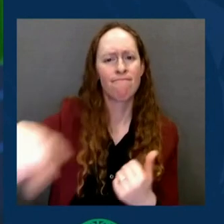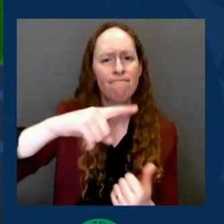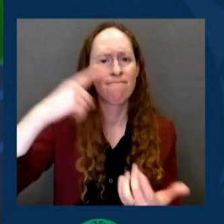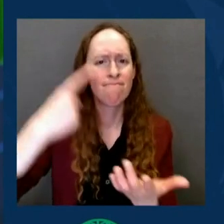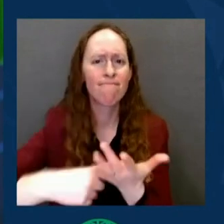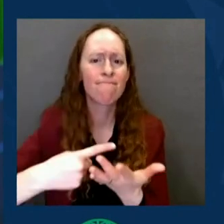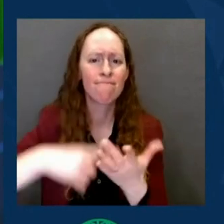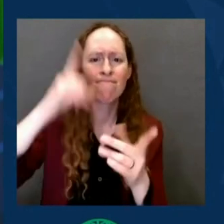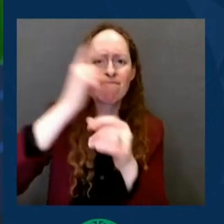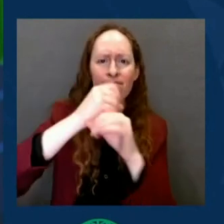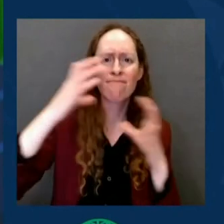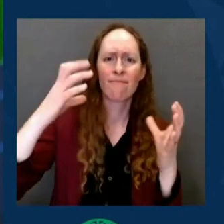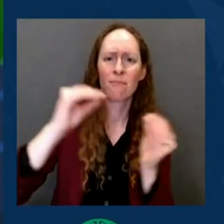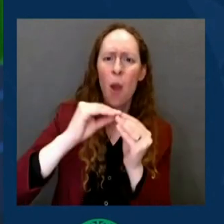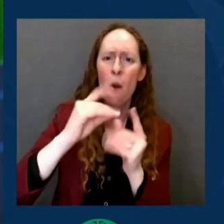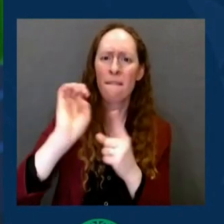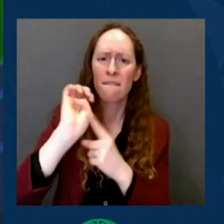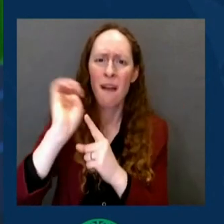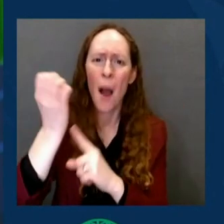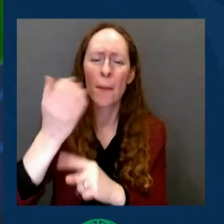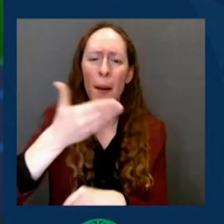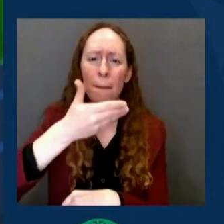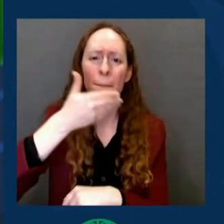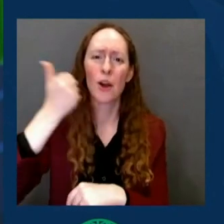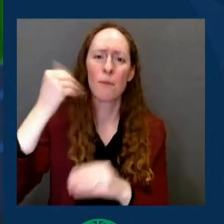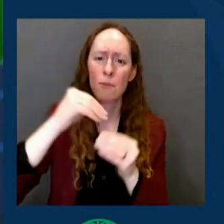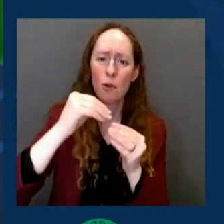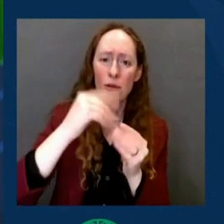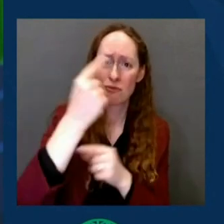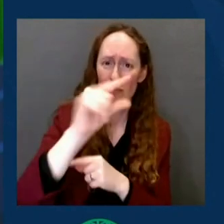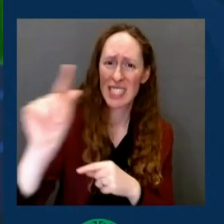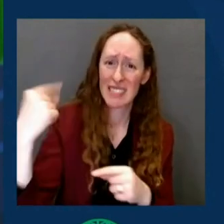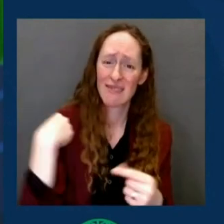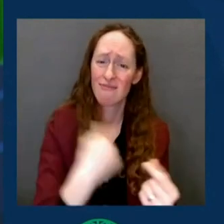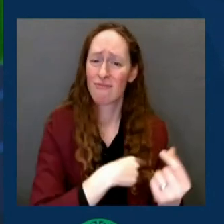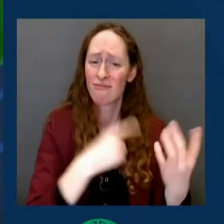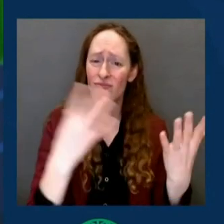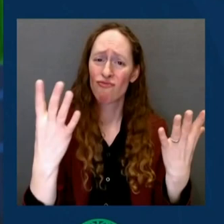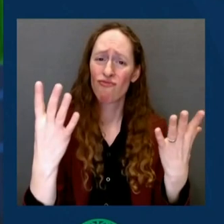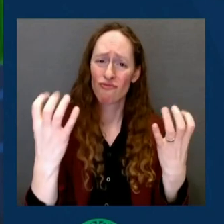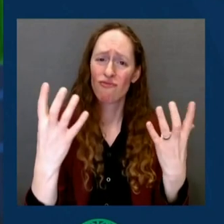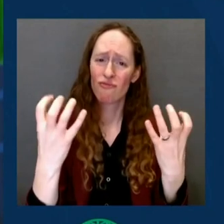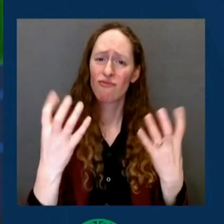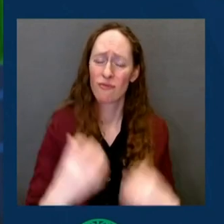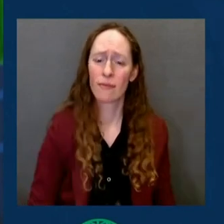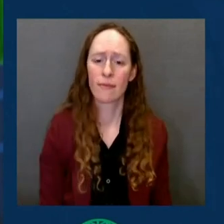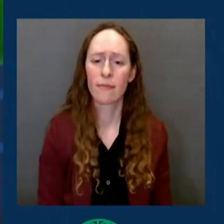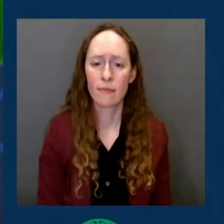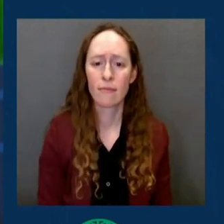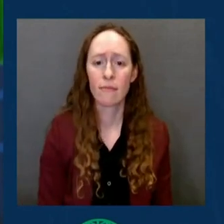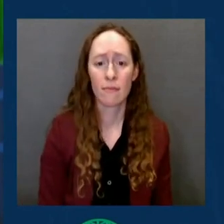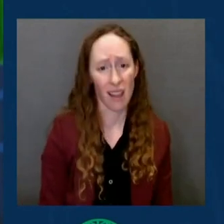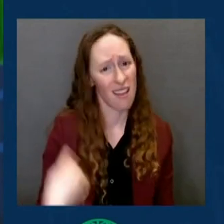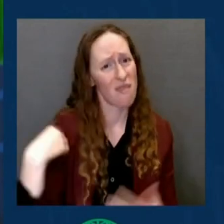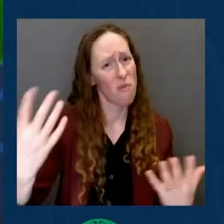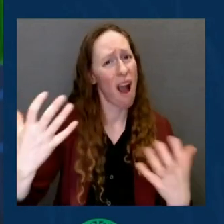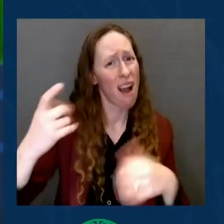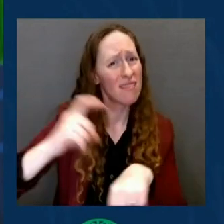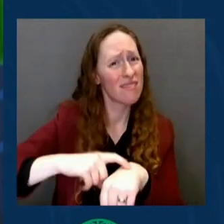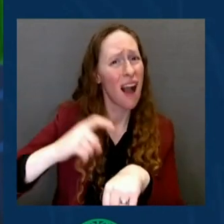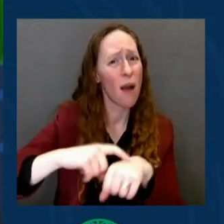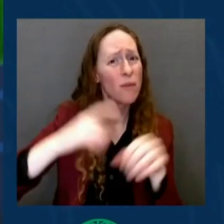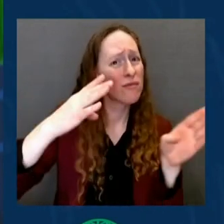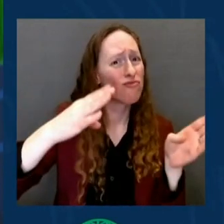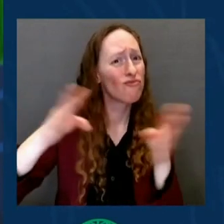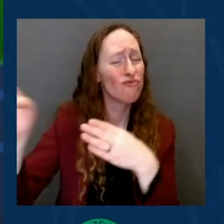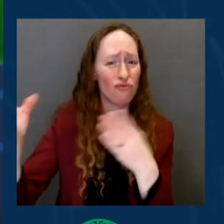asks for an equitable green transition to satisfy its industrialization needs and